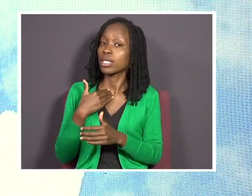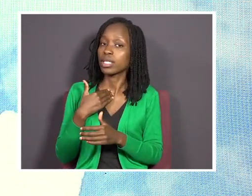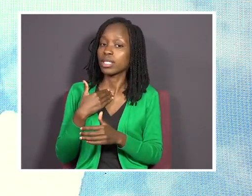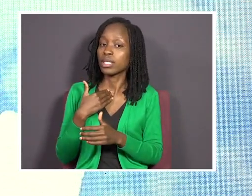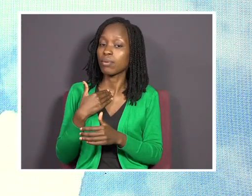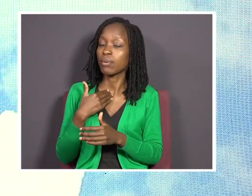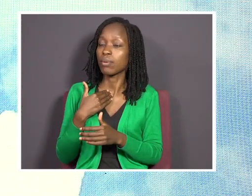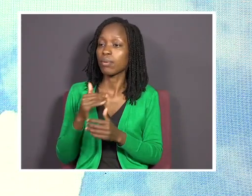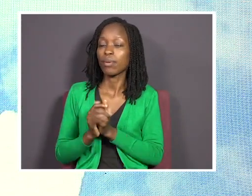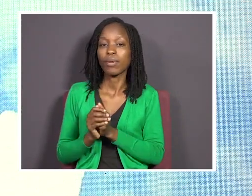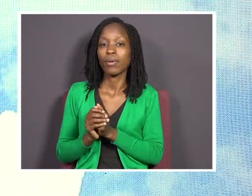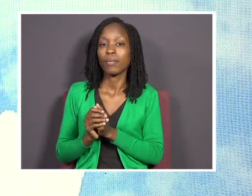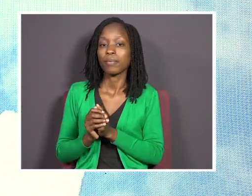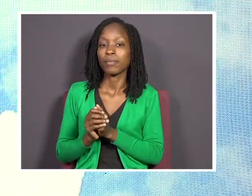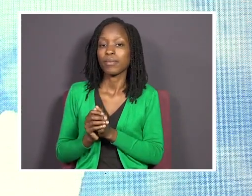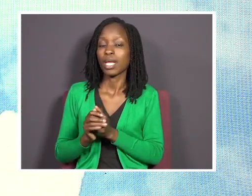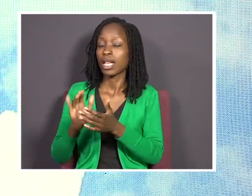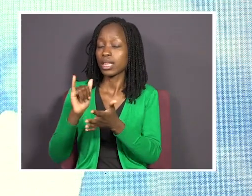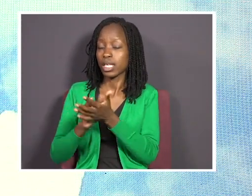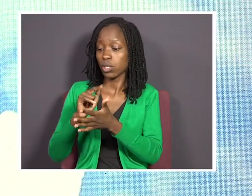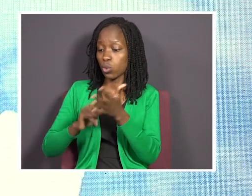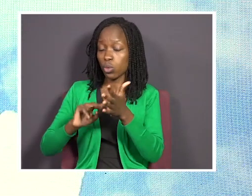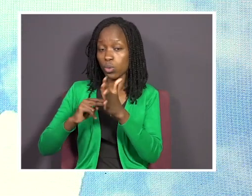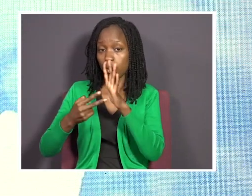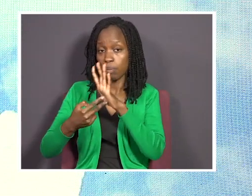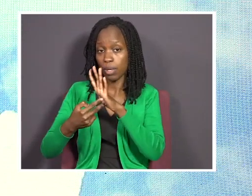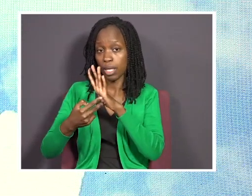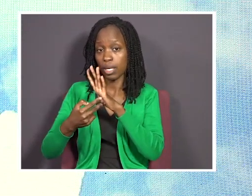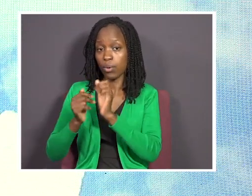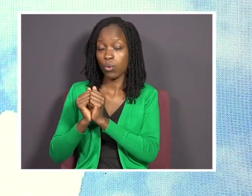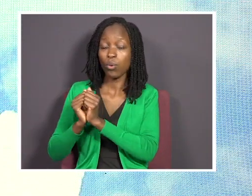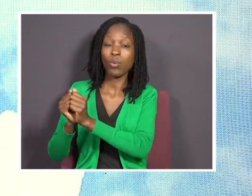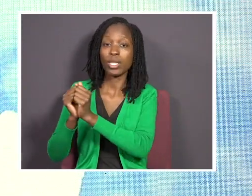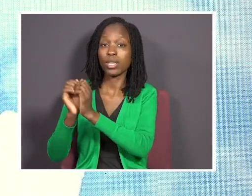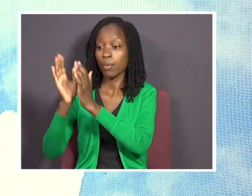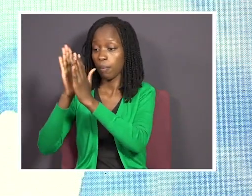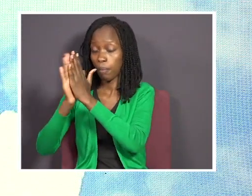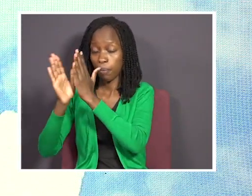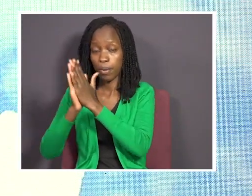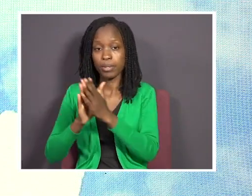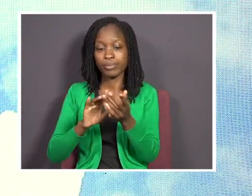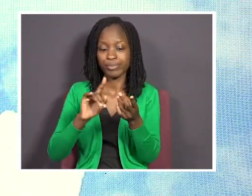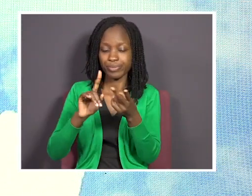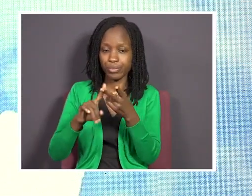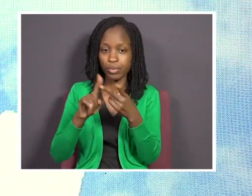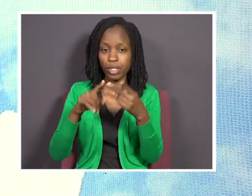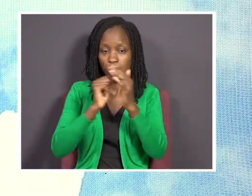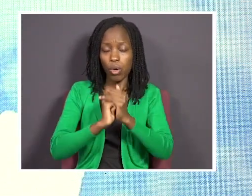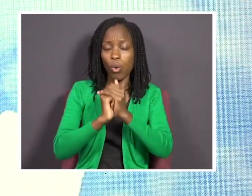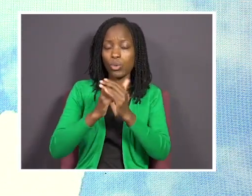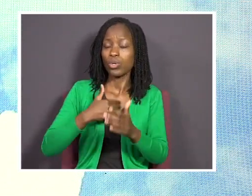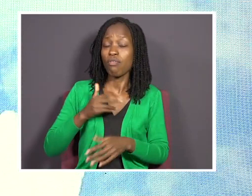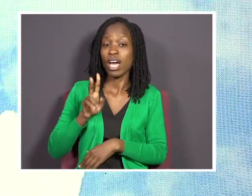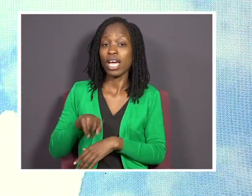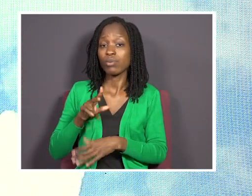is worship. When we come to worship, there is a certain kind of heart or attitude